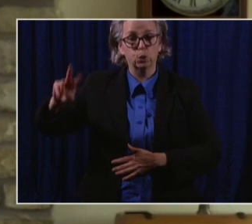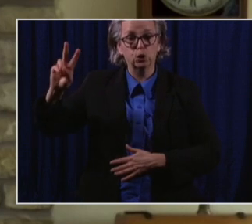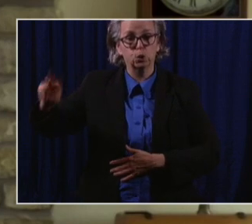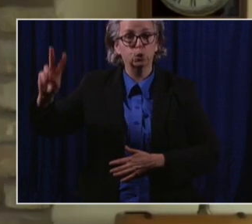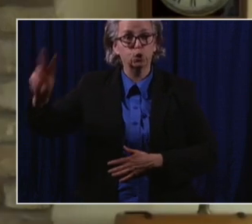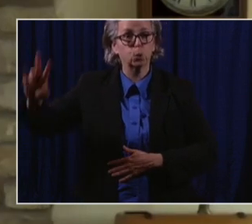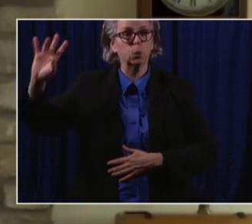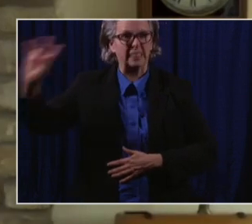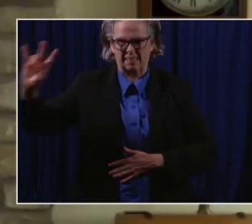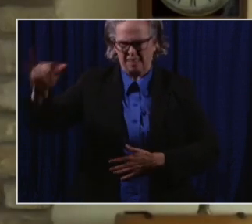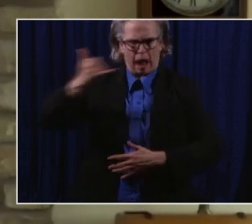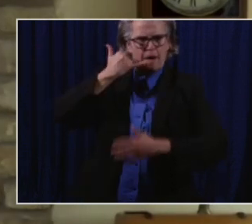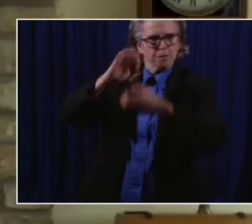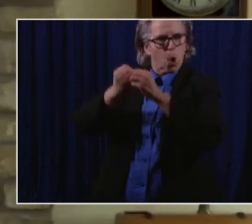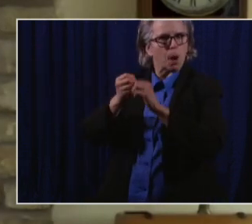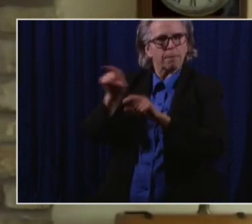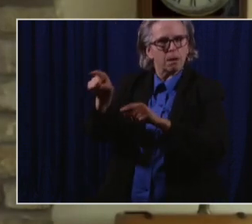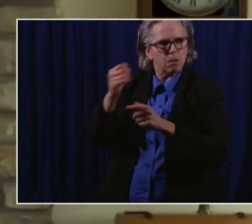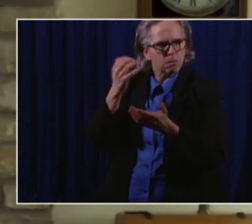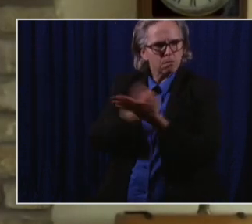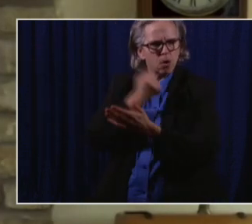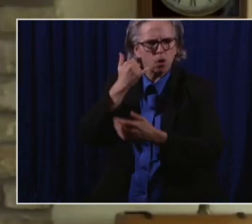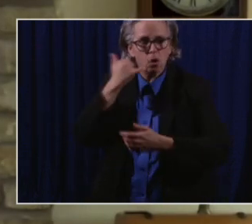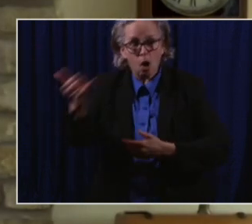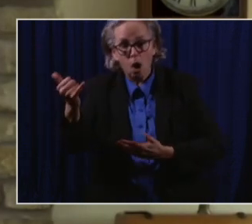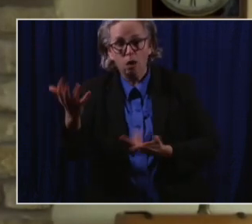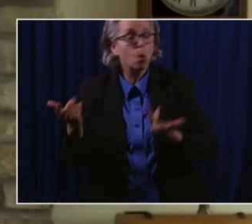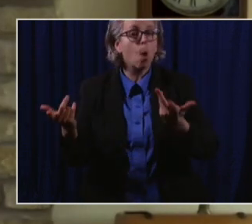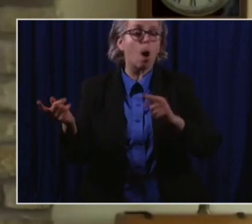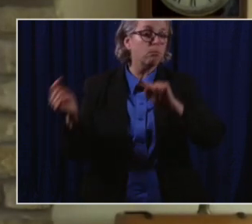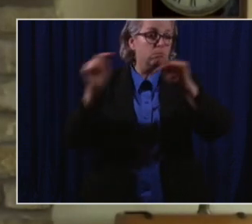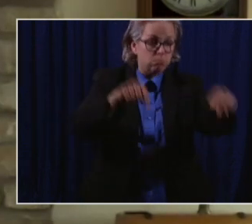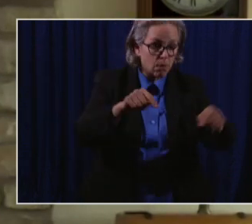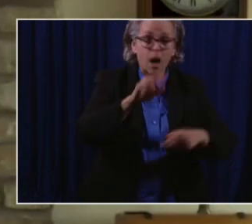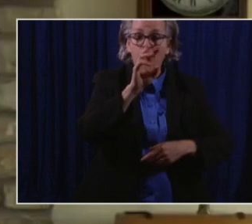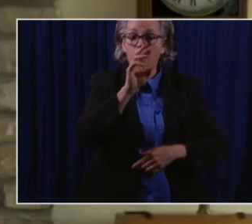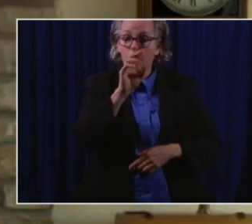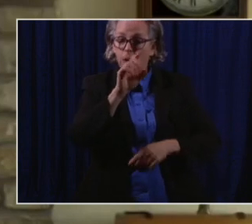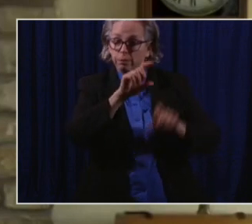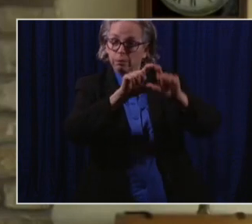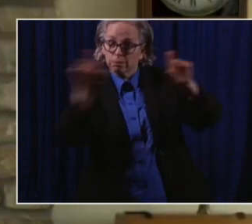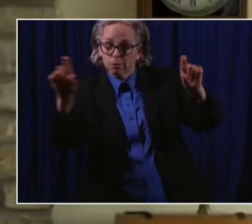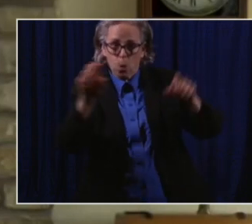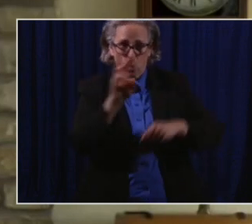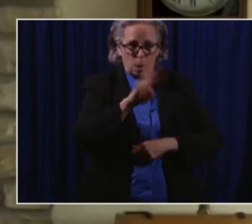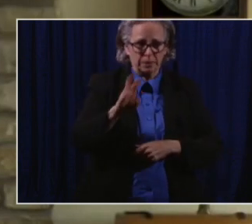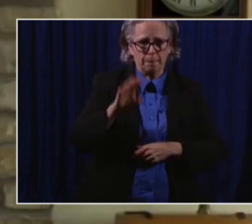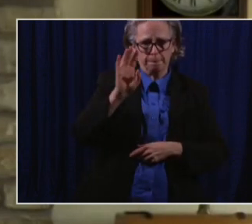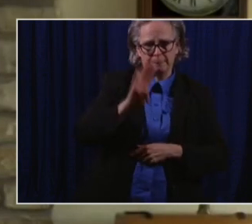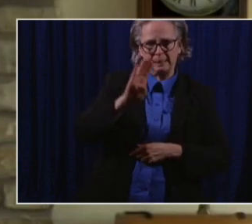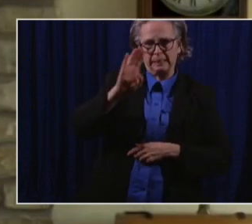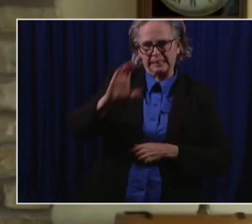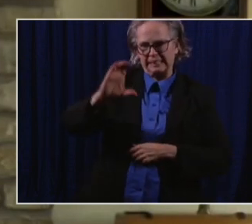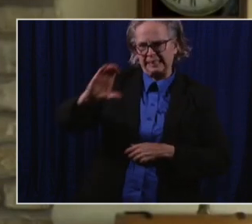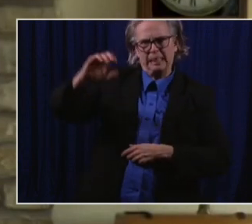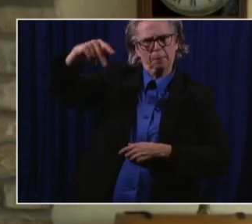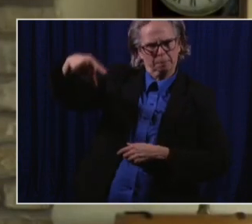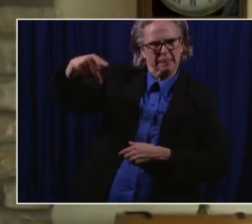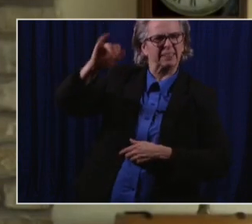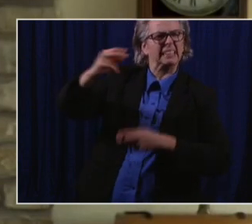1-844-430-2227 or search for BCCP and